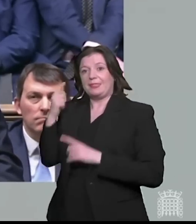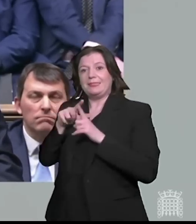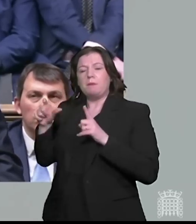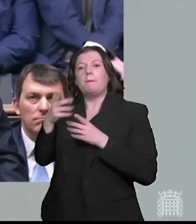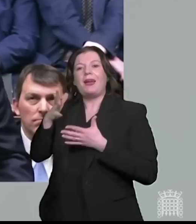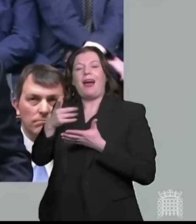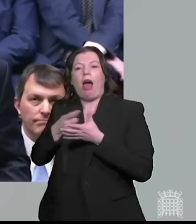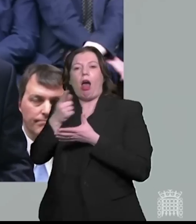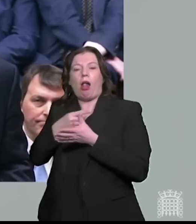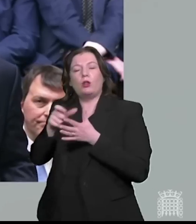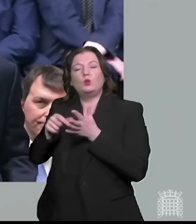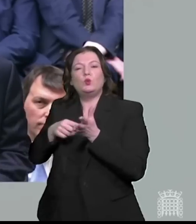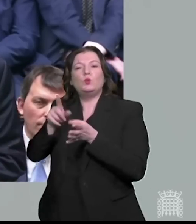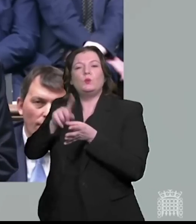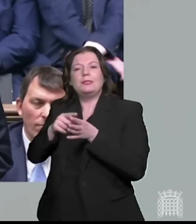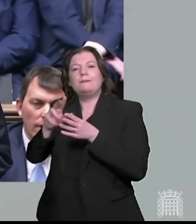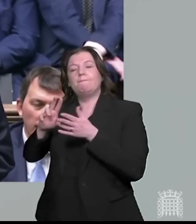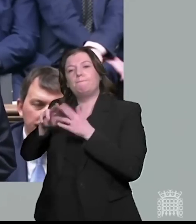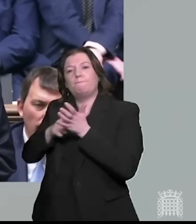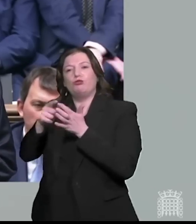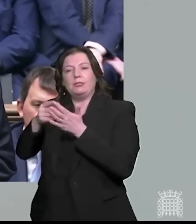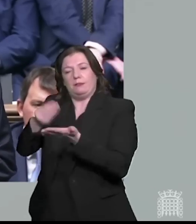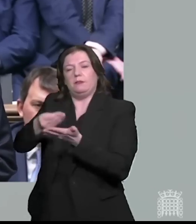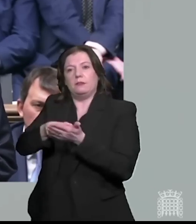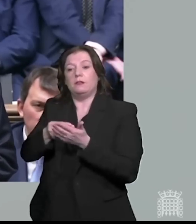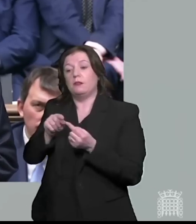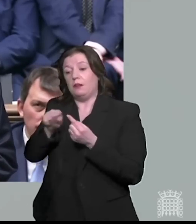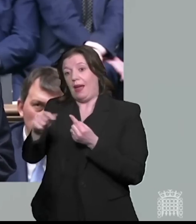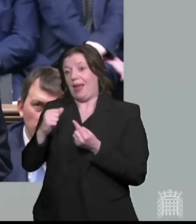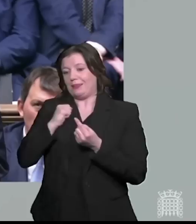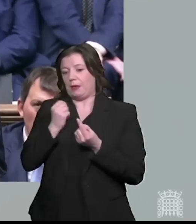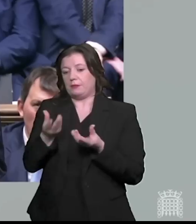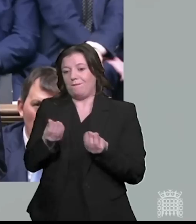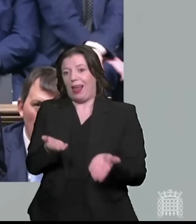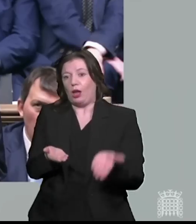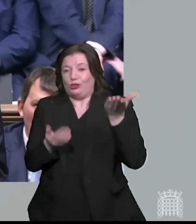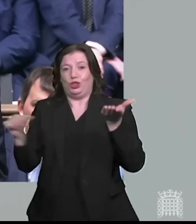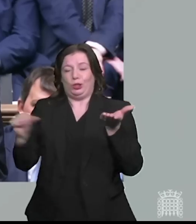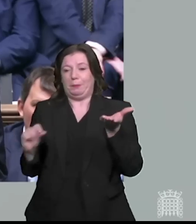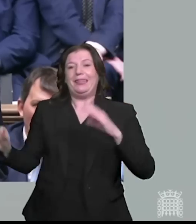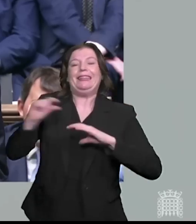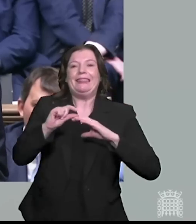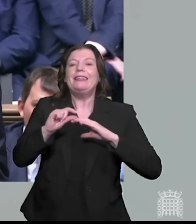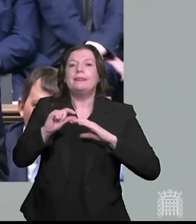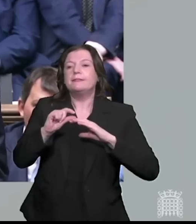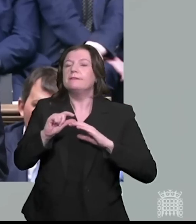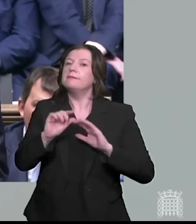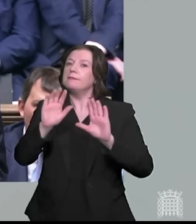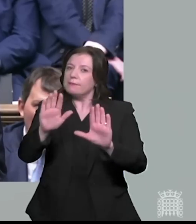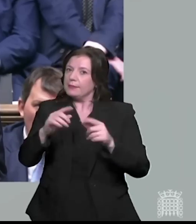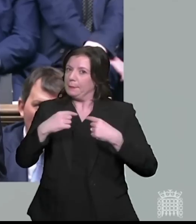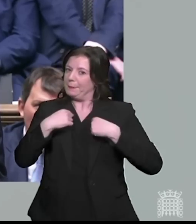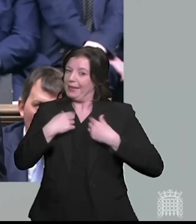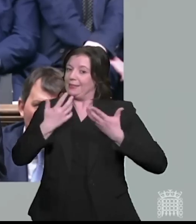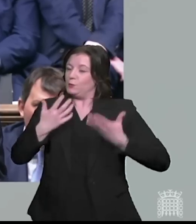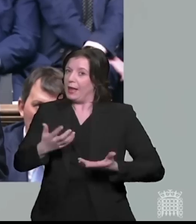alcohol duty freeze until the 1st of August, after which duties will go up in line with inflation in the usual way. But today I will do something